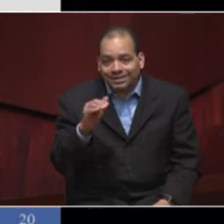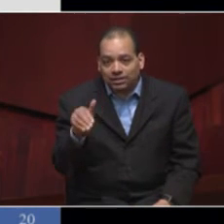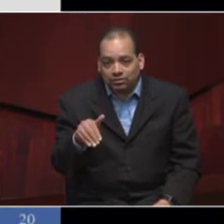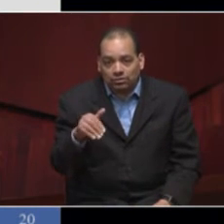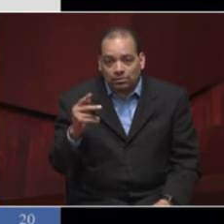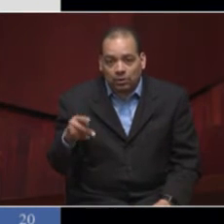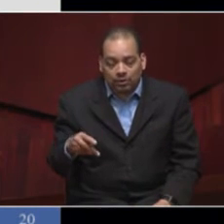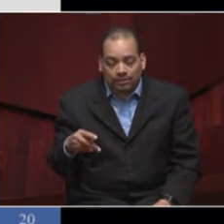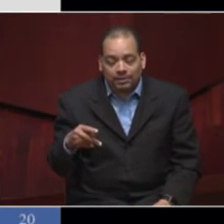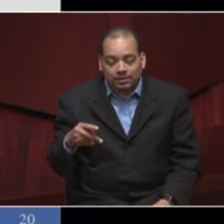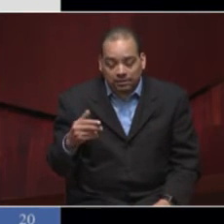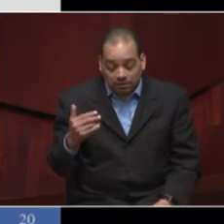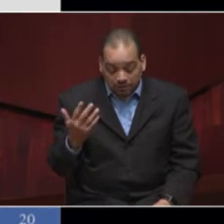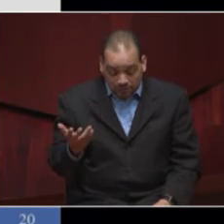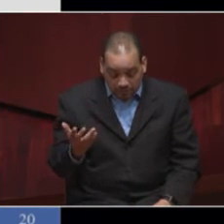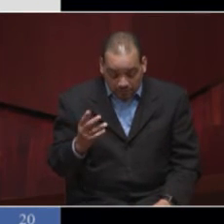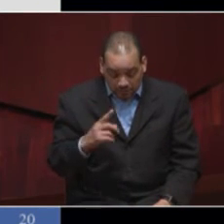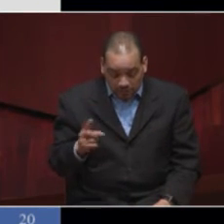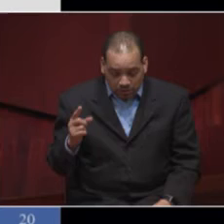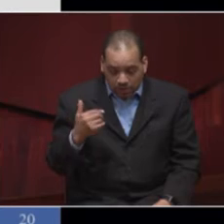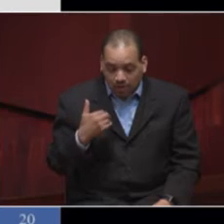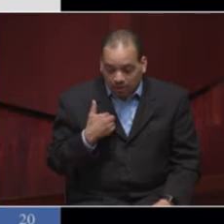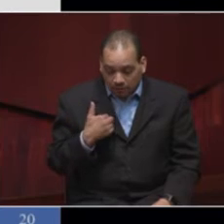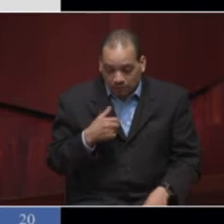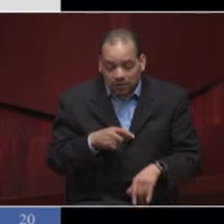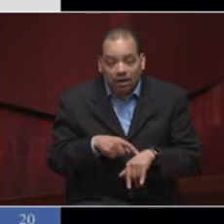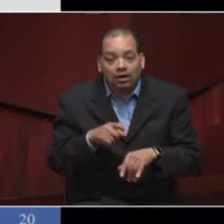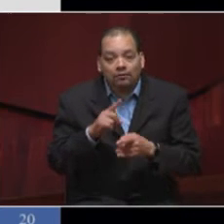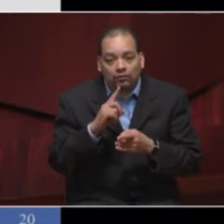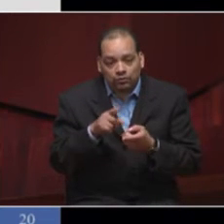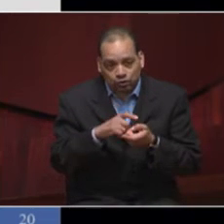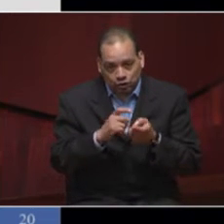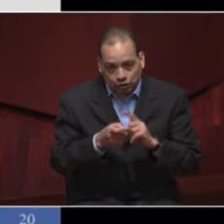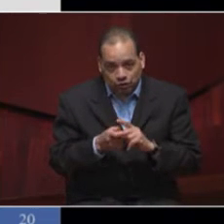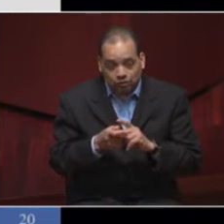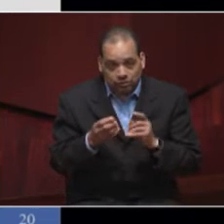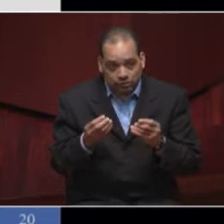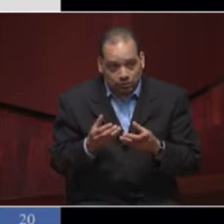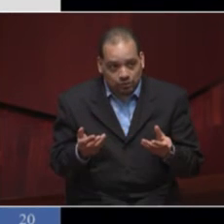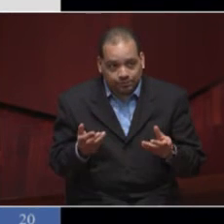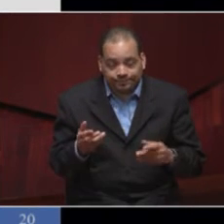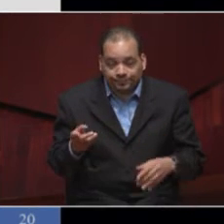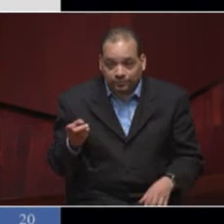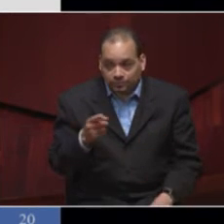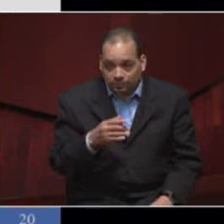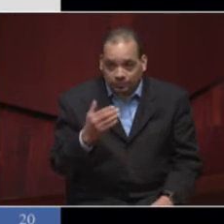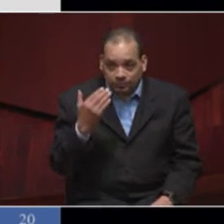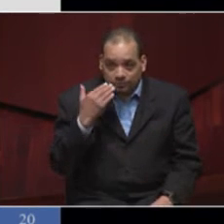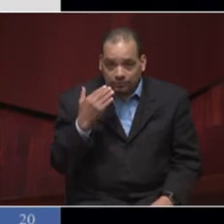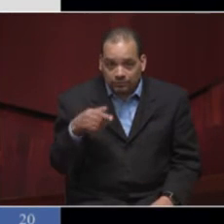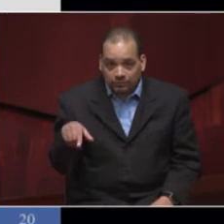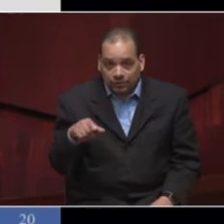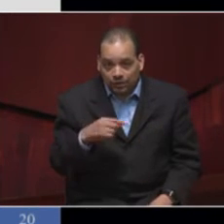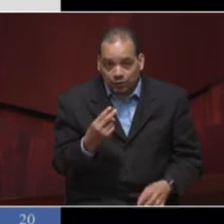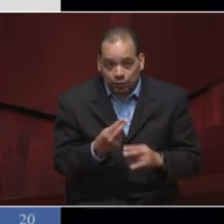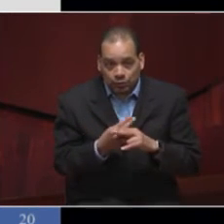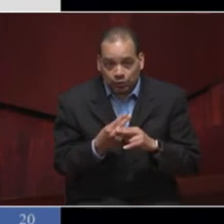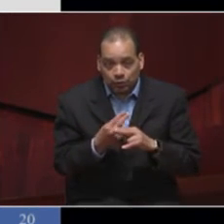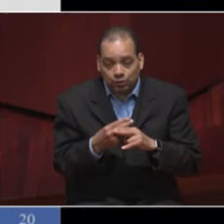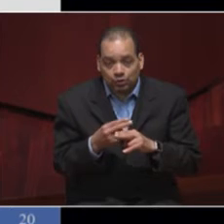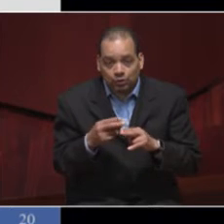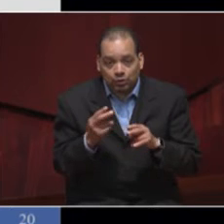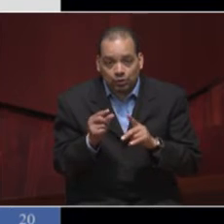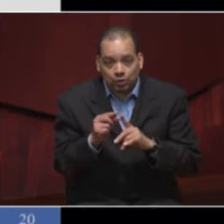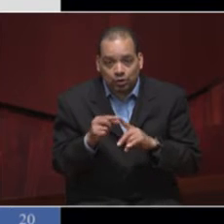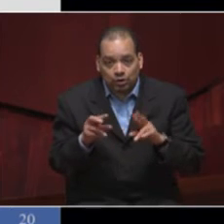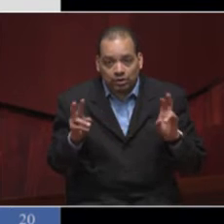There is, however, plenty of time to work on those. As you know, while we use the term annual move